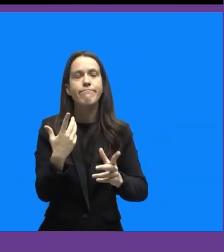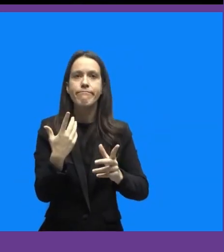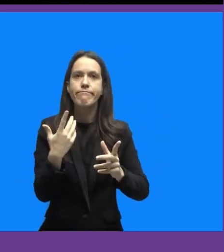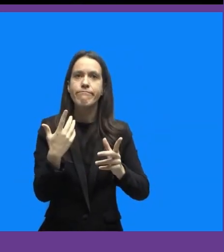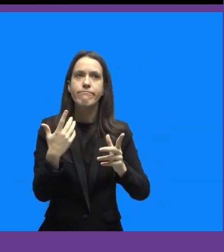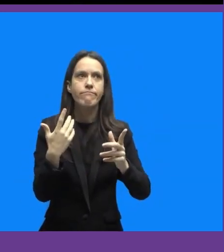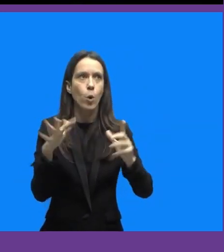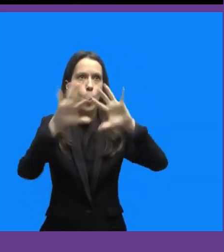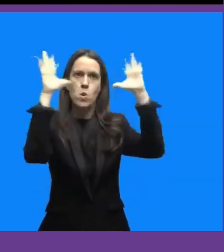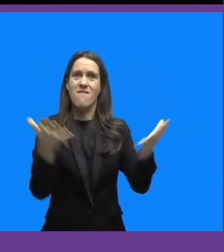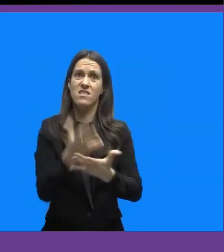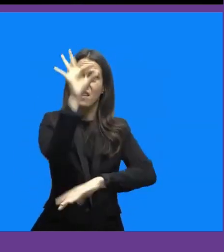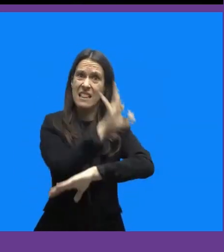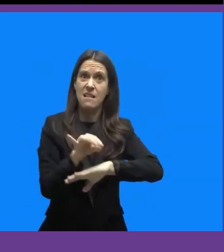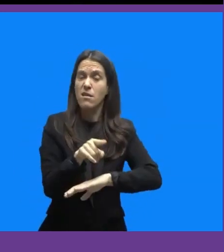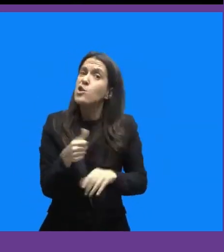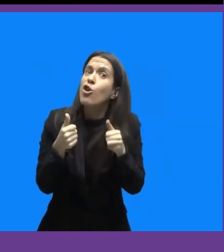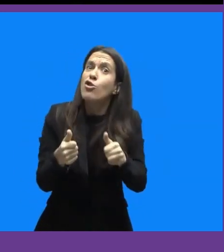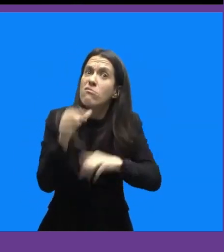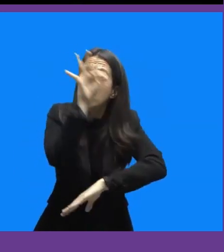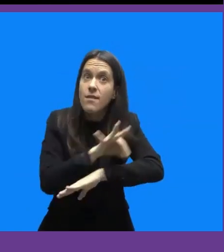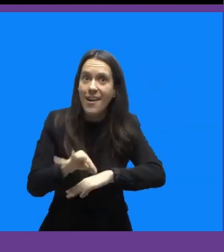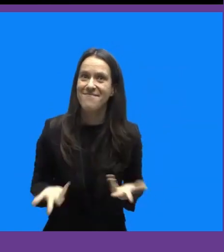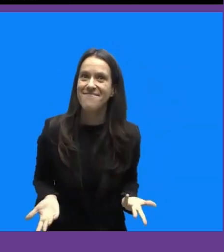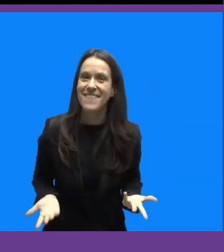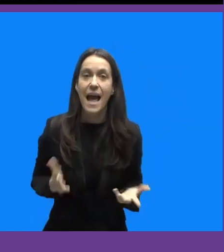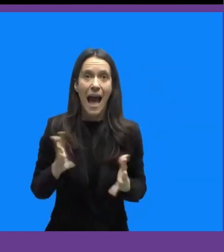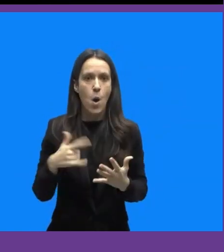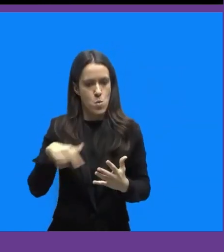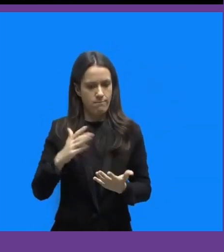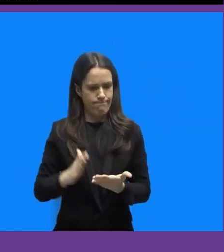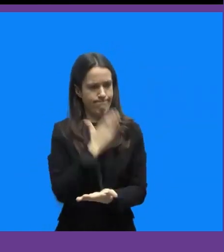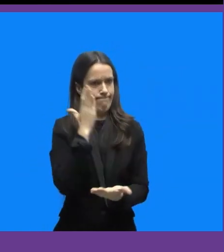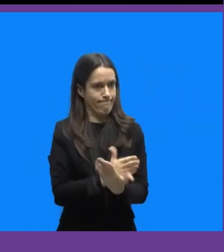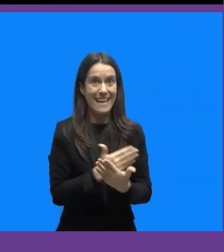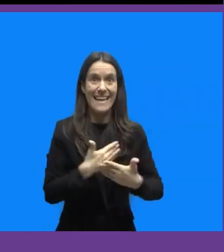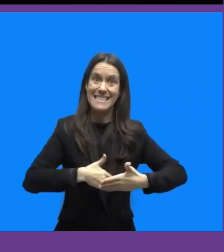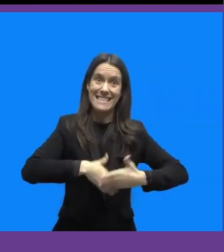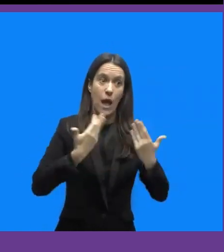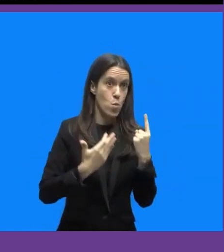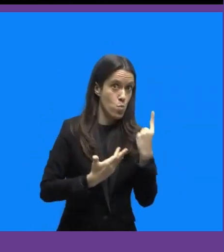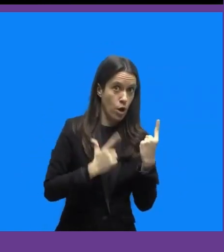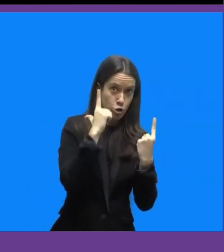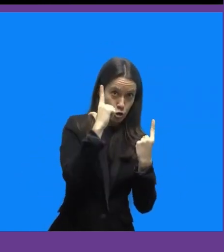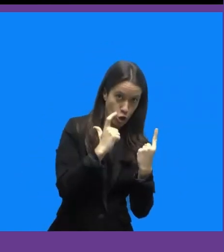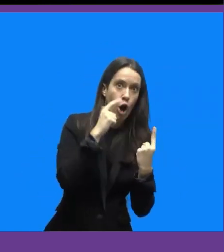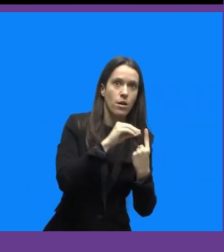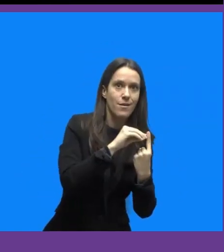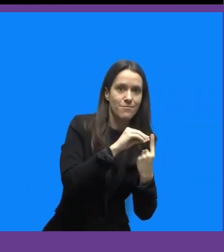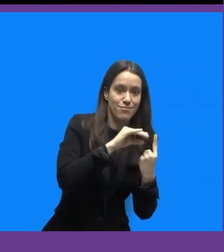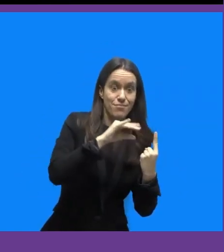design. So how do we ensure from day one that it's inclusive, that we have all the